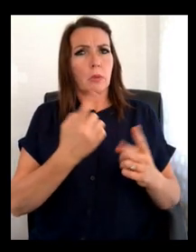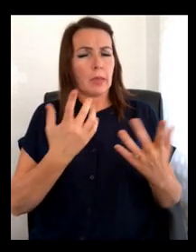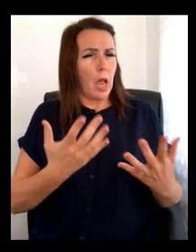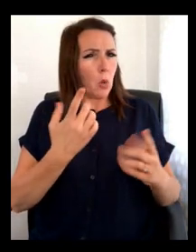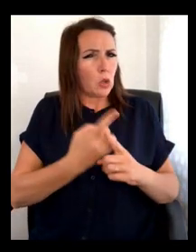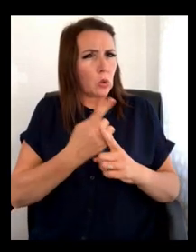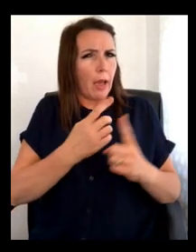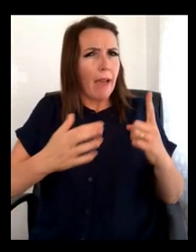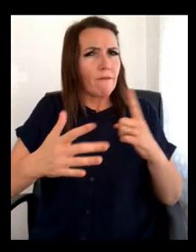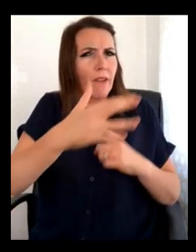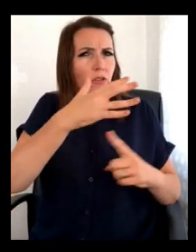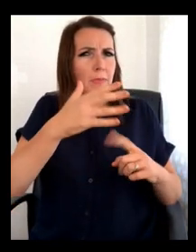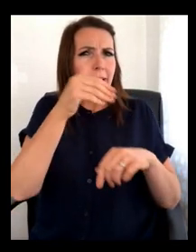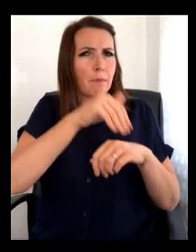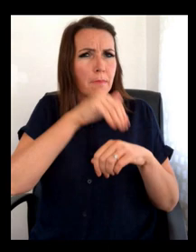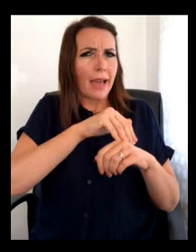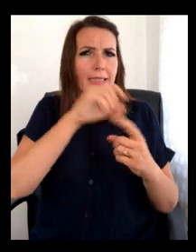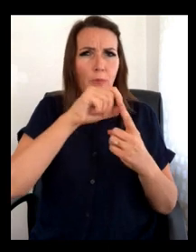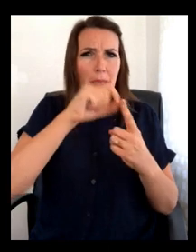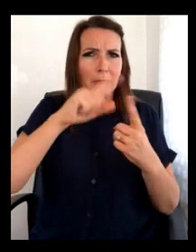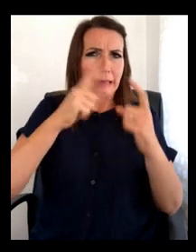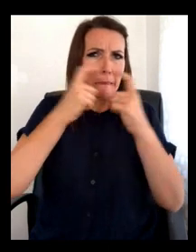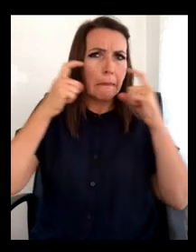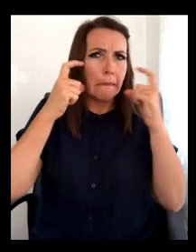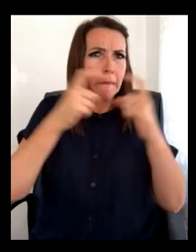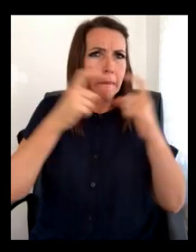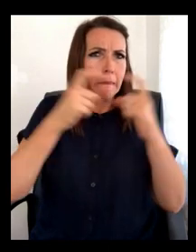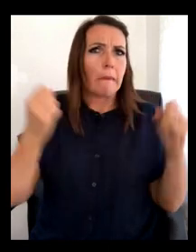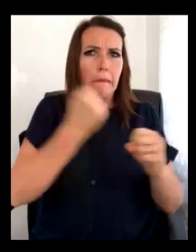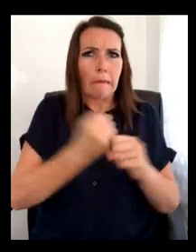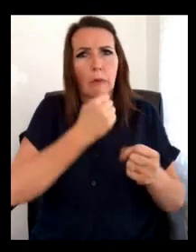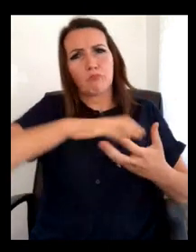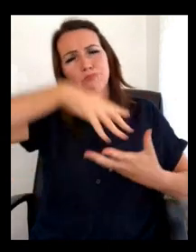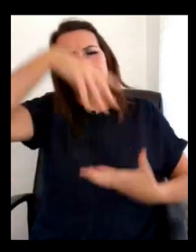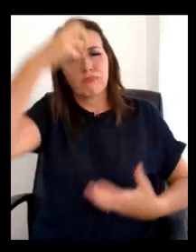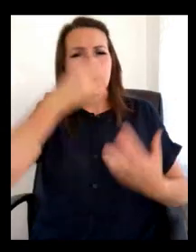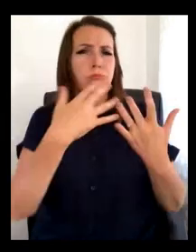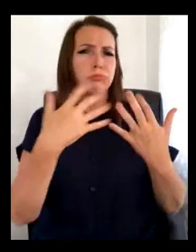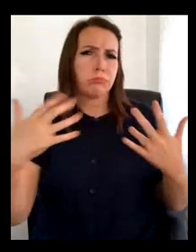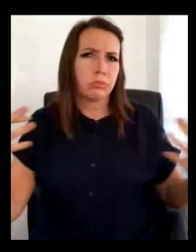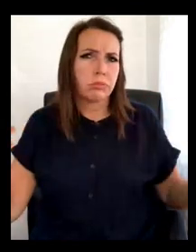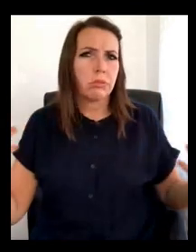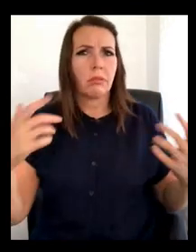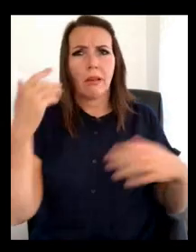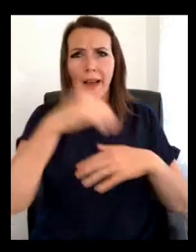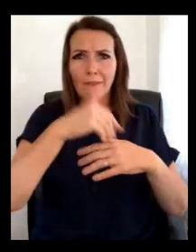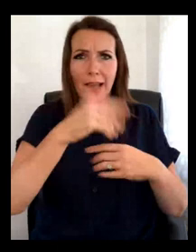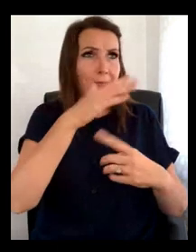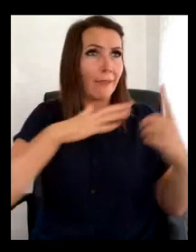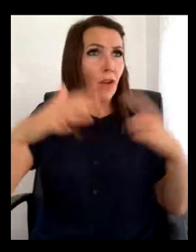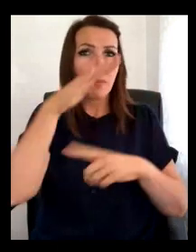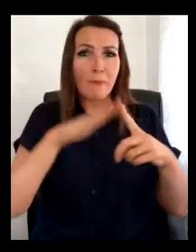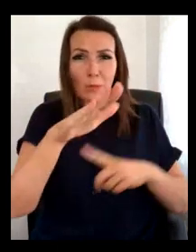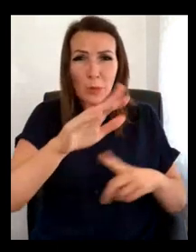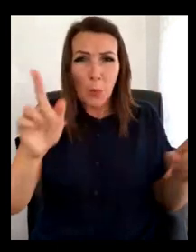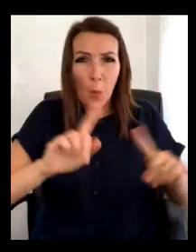PPE. Like, so here we are manufacturing millions upon billions of like masks, which thank God we have masks, but also like, oh no,